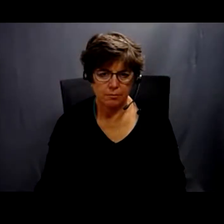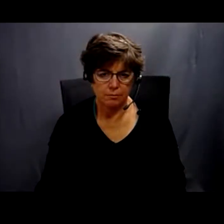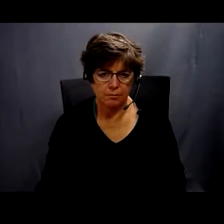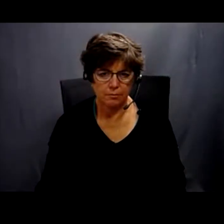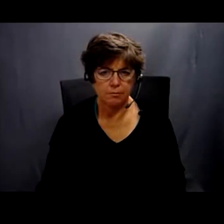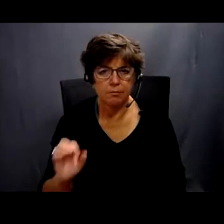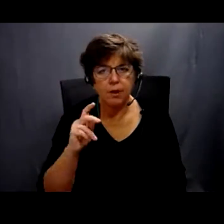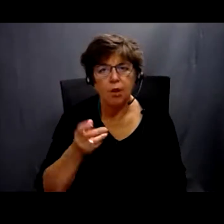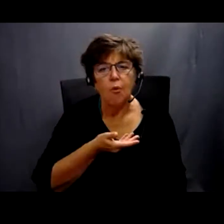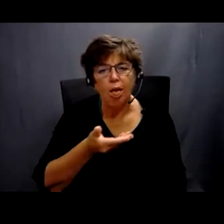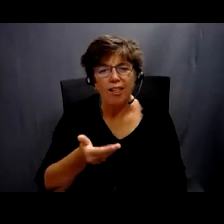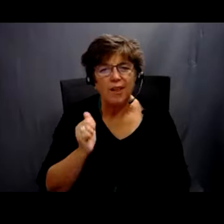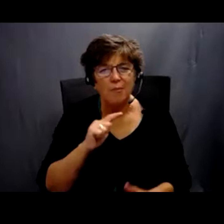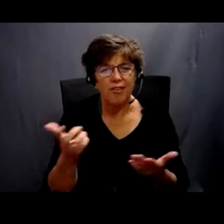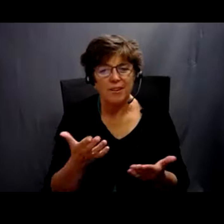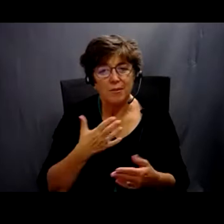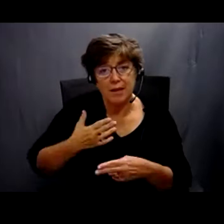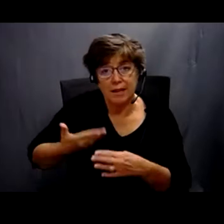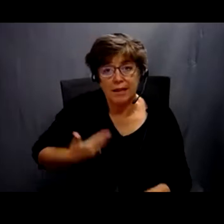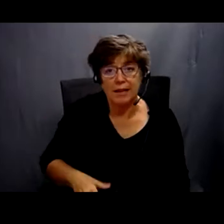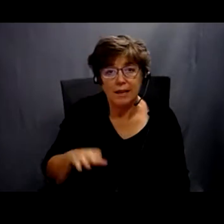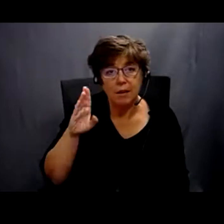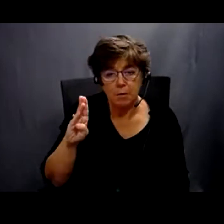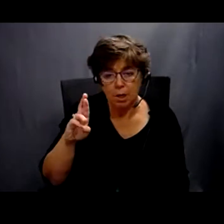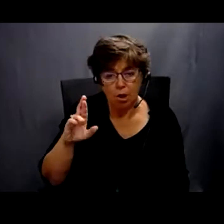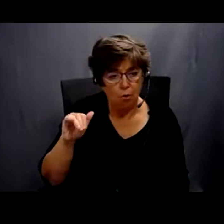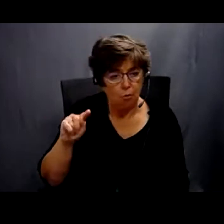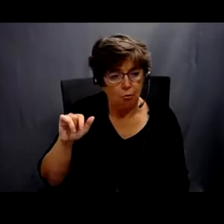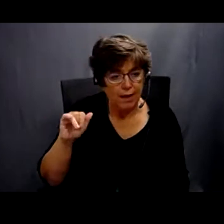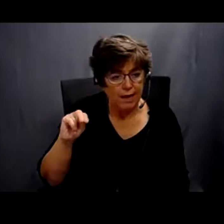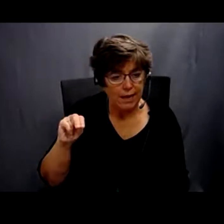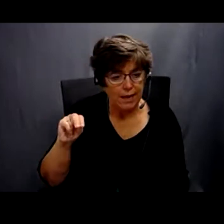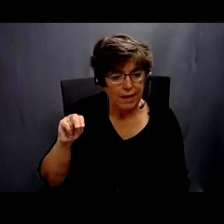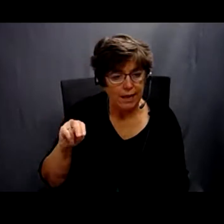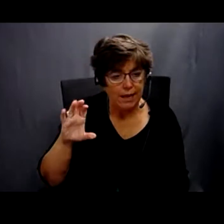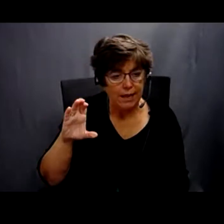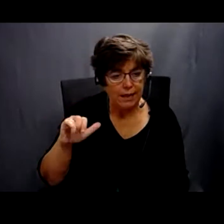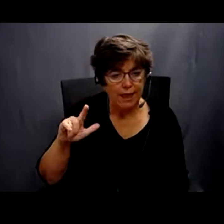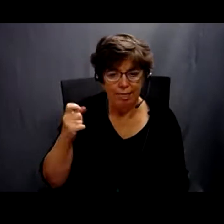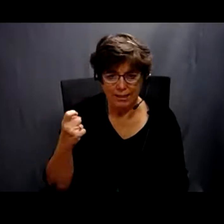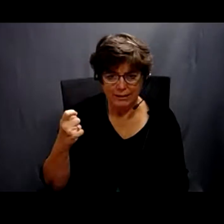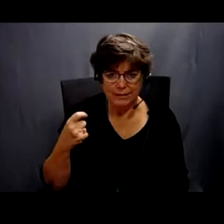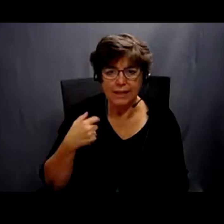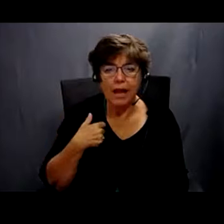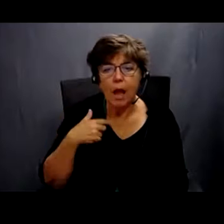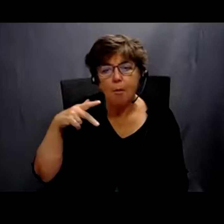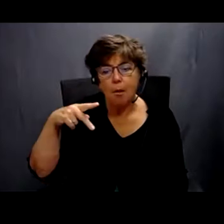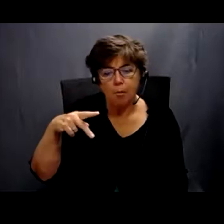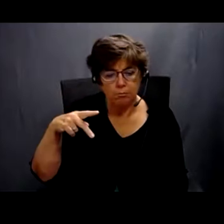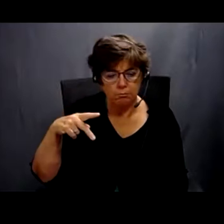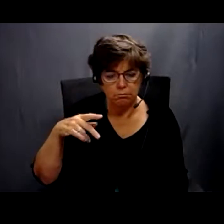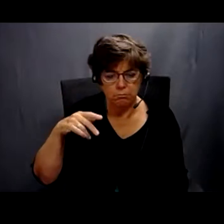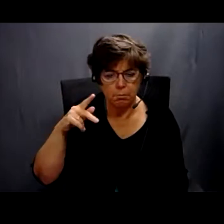All right, welcome everyone. My name is Britton Kalix, and I'm the Peer Specialist Program Coordinator at Access